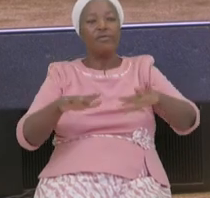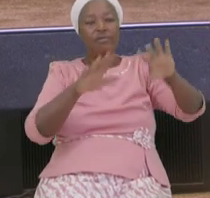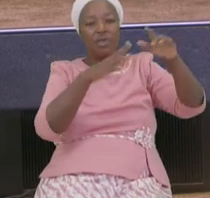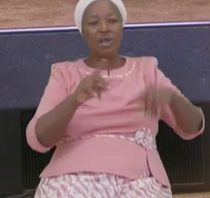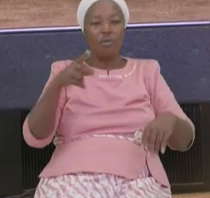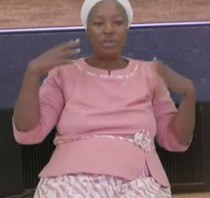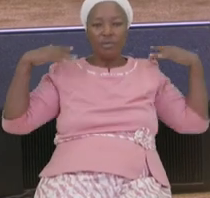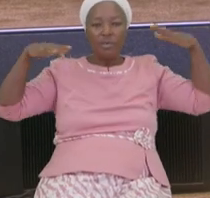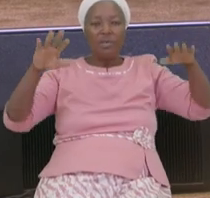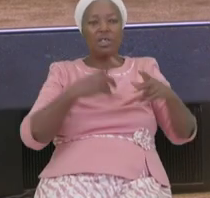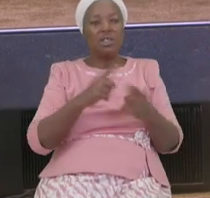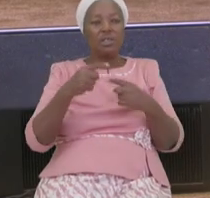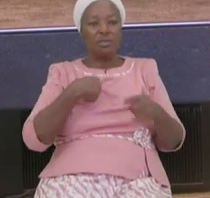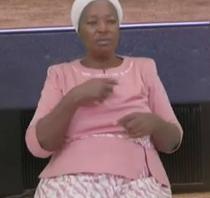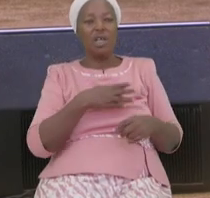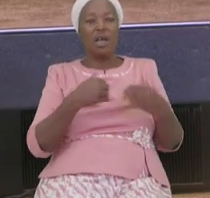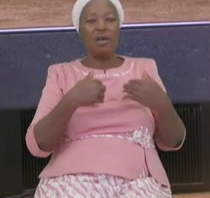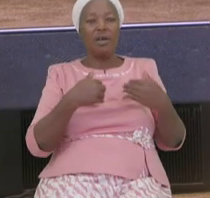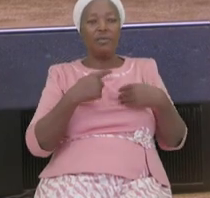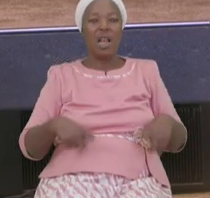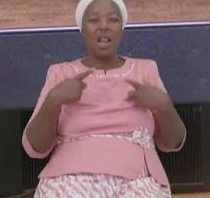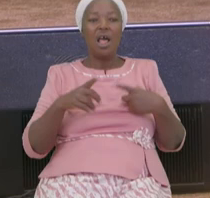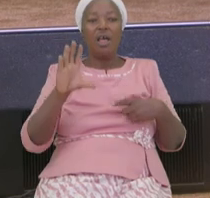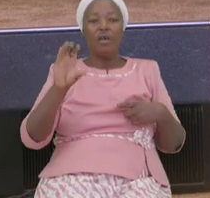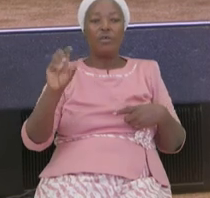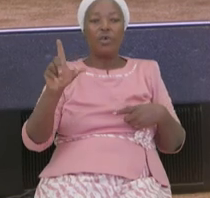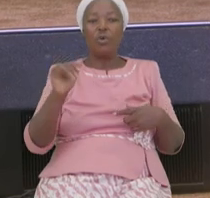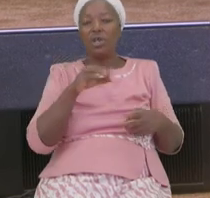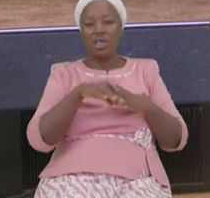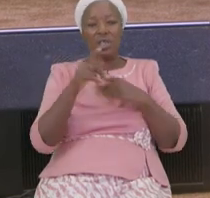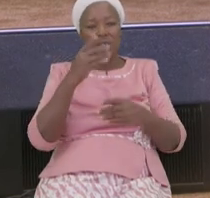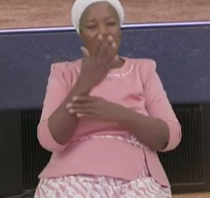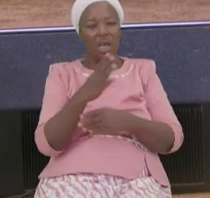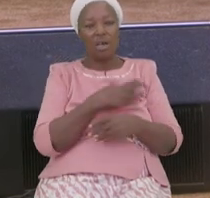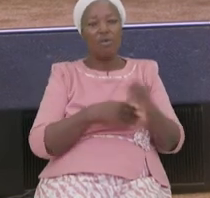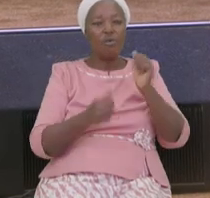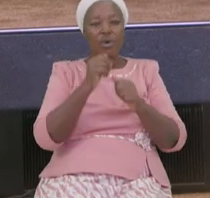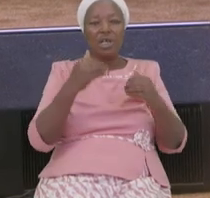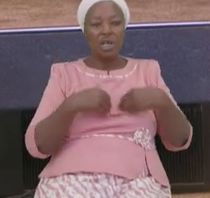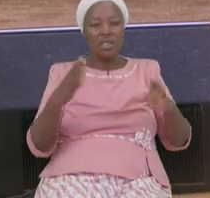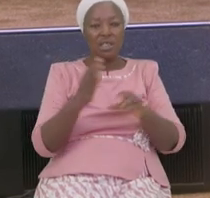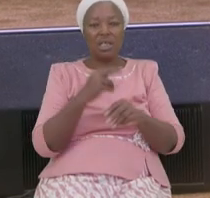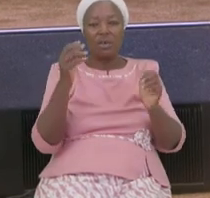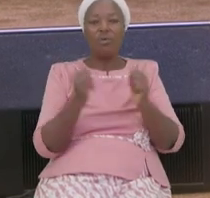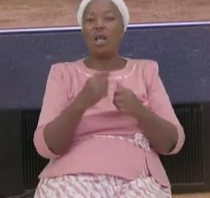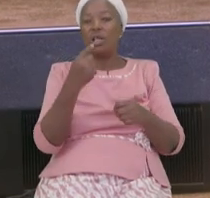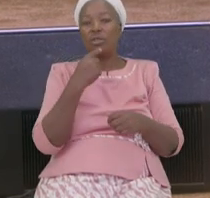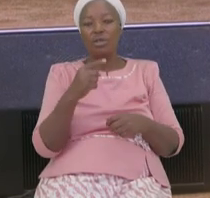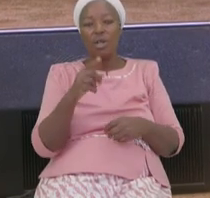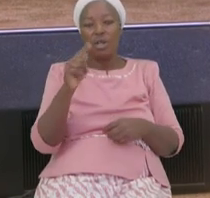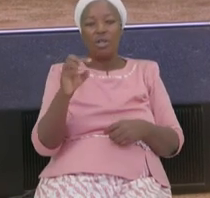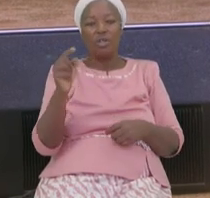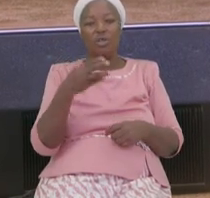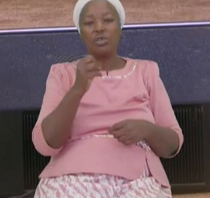me, having a live coal in his hand, which he had taken with tongues from off the altar. Then in